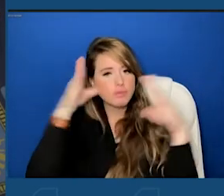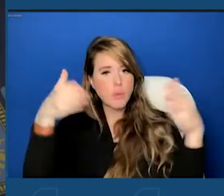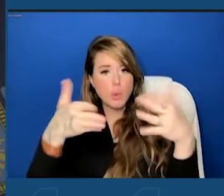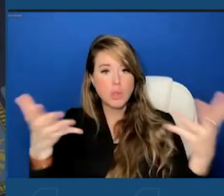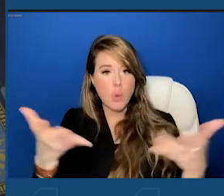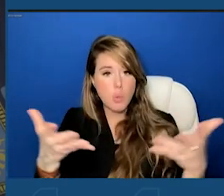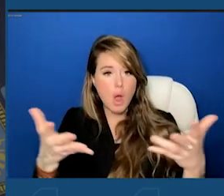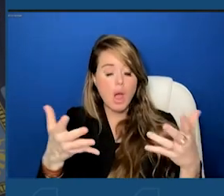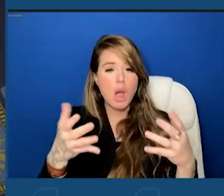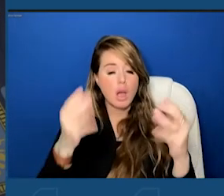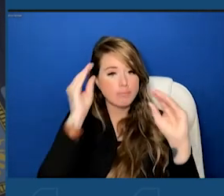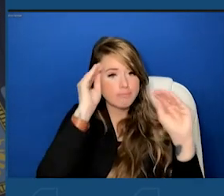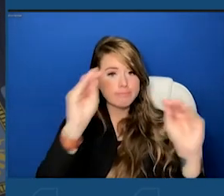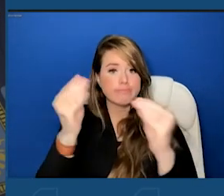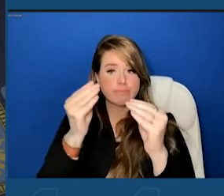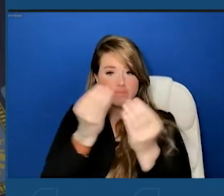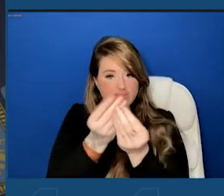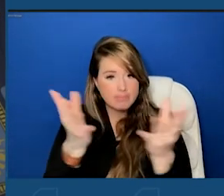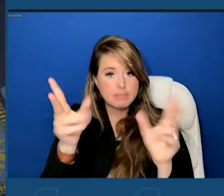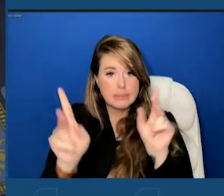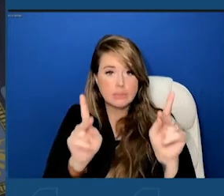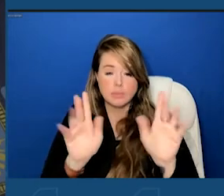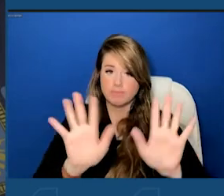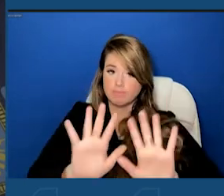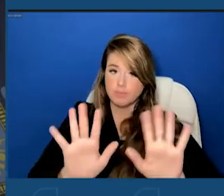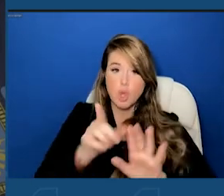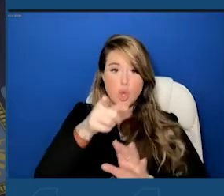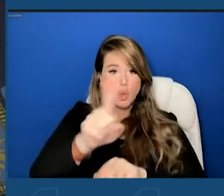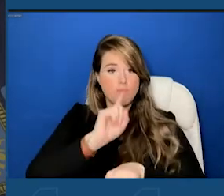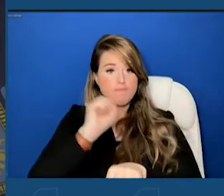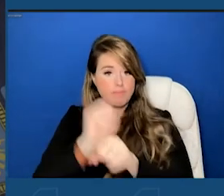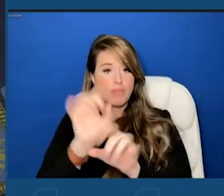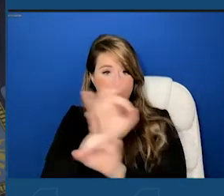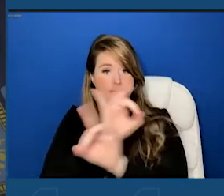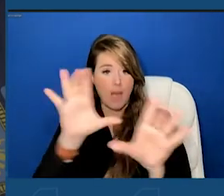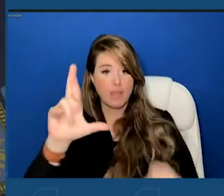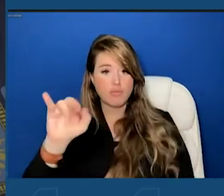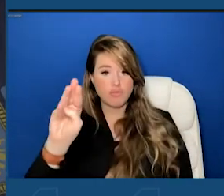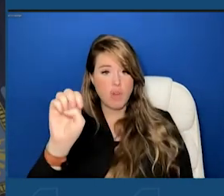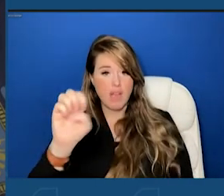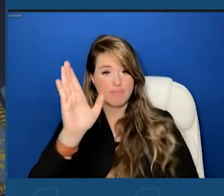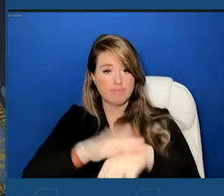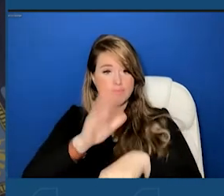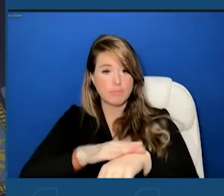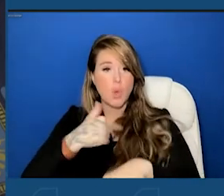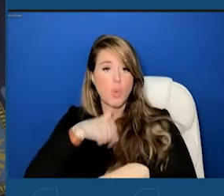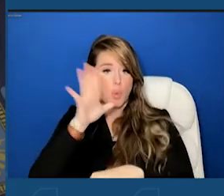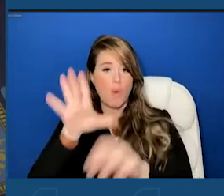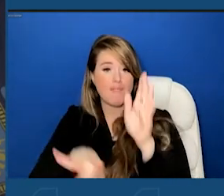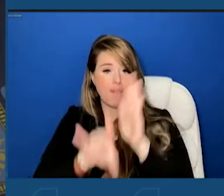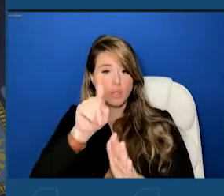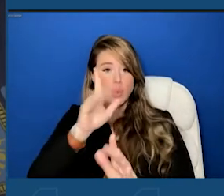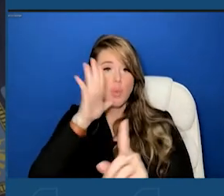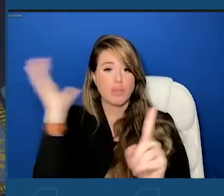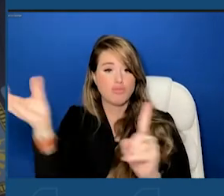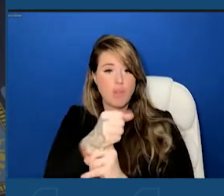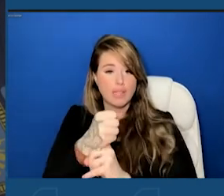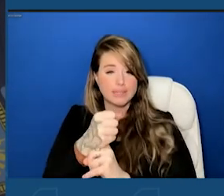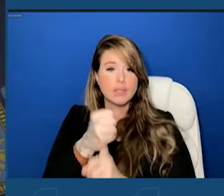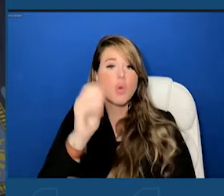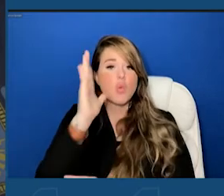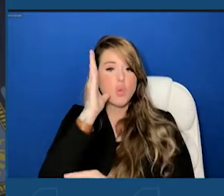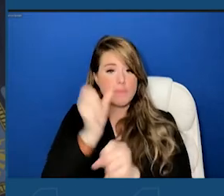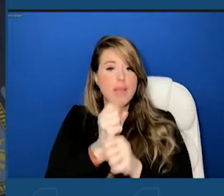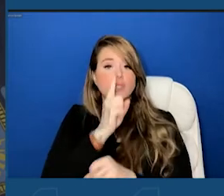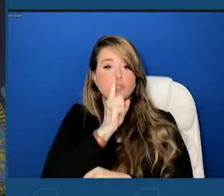community, if you commit a violent crime, we will find you, we will arrest you, and we will make sure that we do everything we can